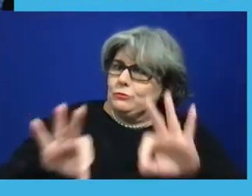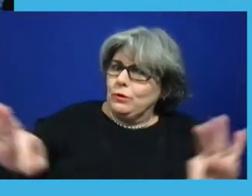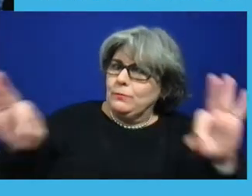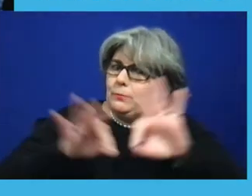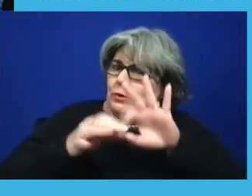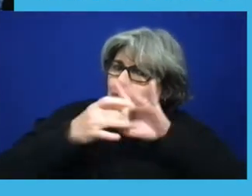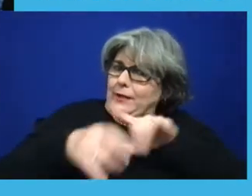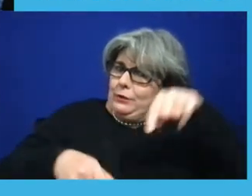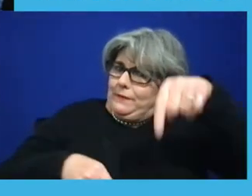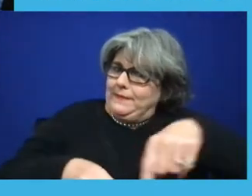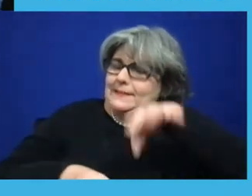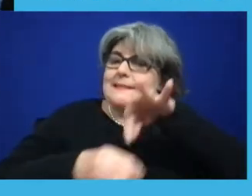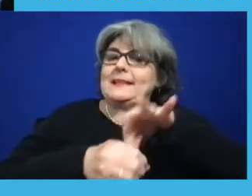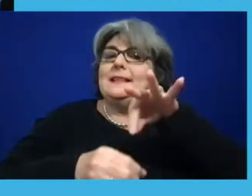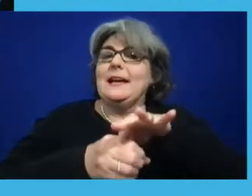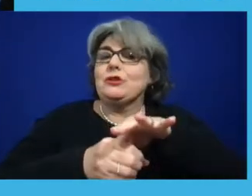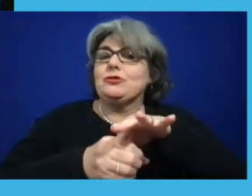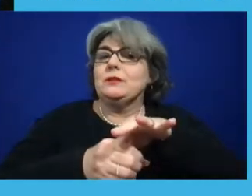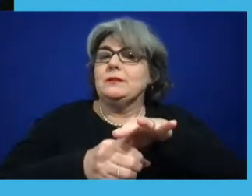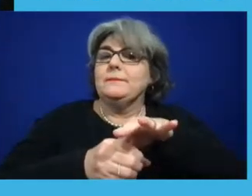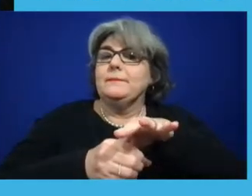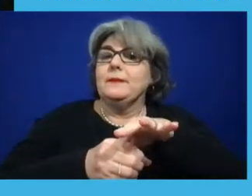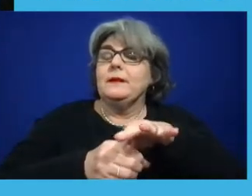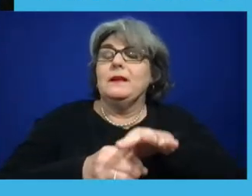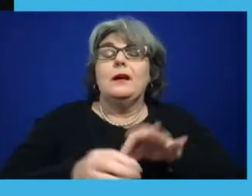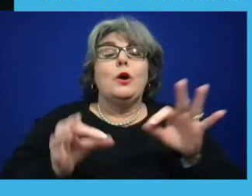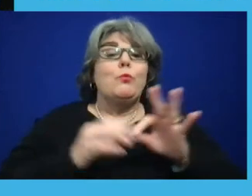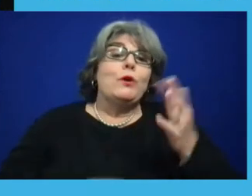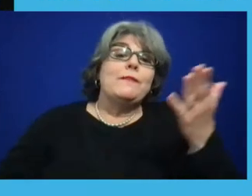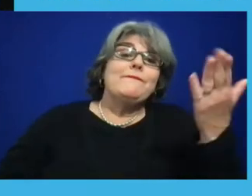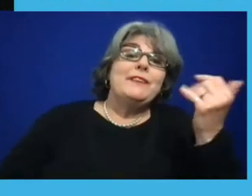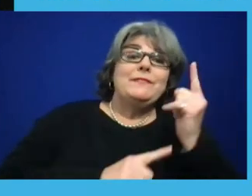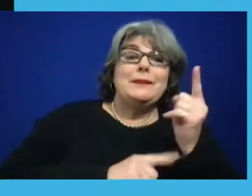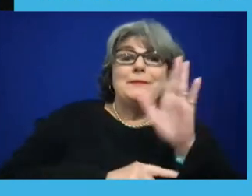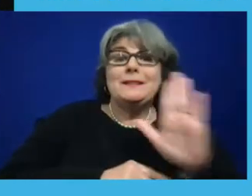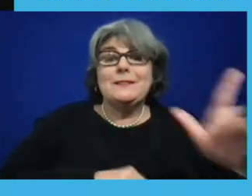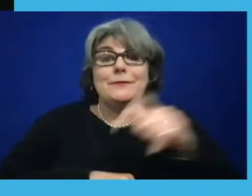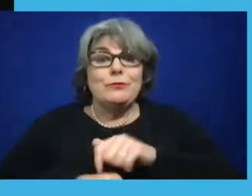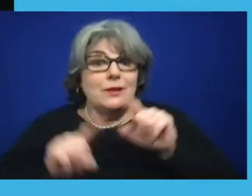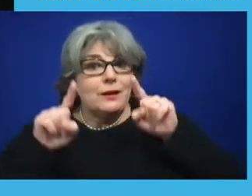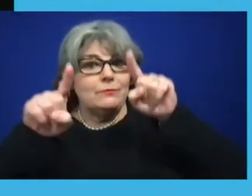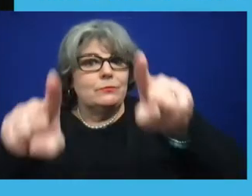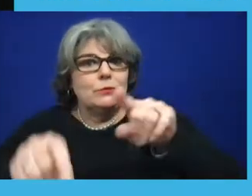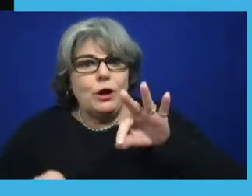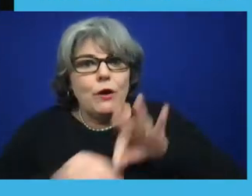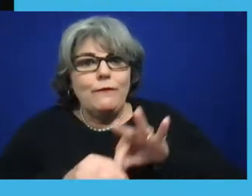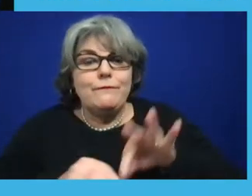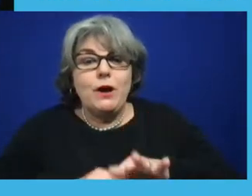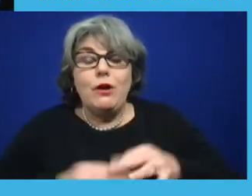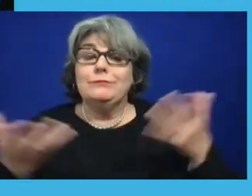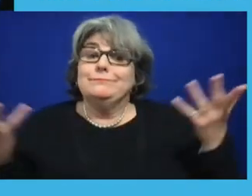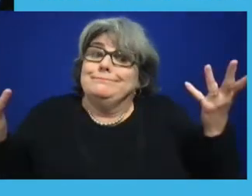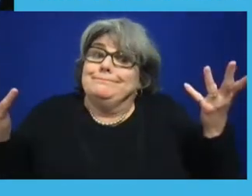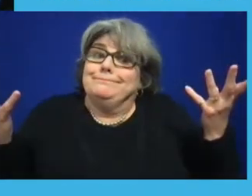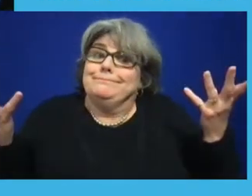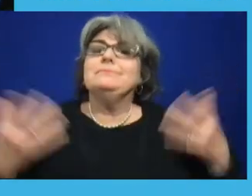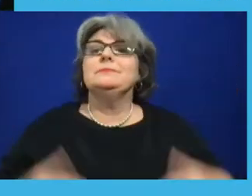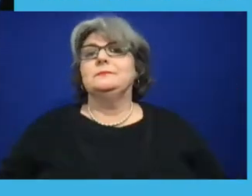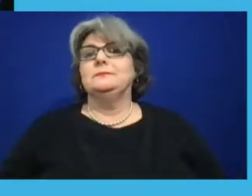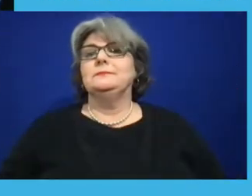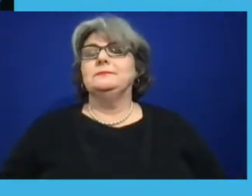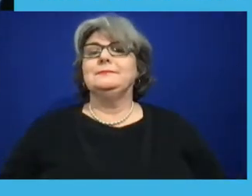So all of these issues are at stake in this election. And if that's not worth 15 minutes of your